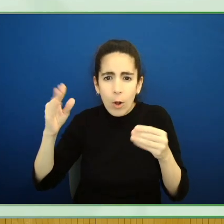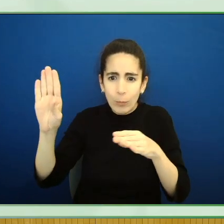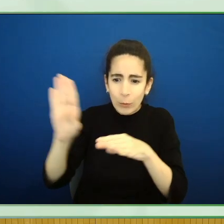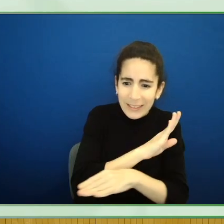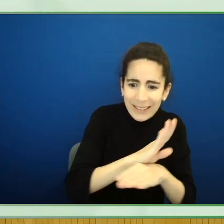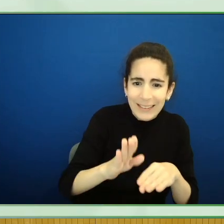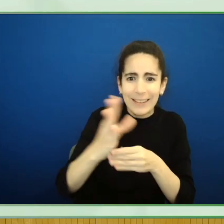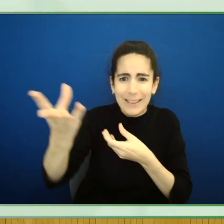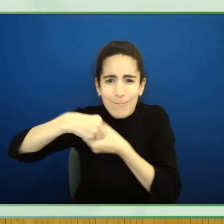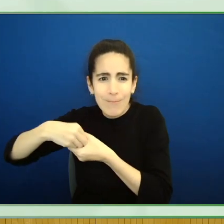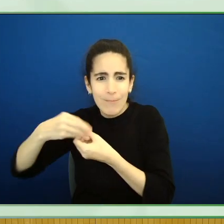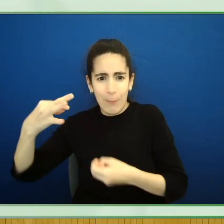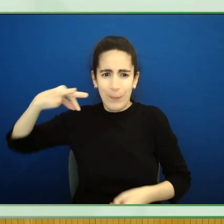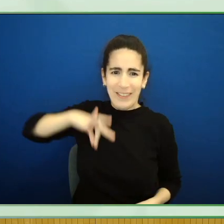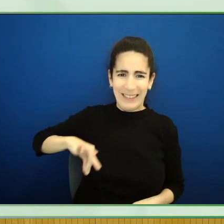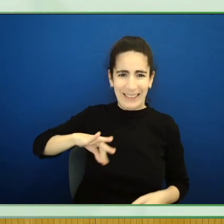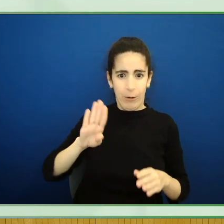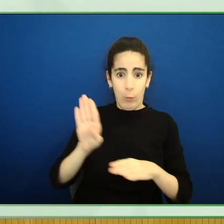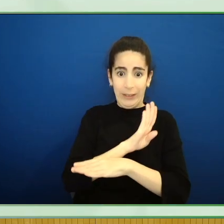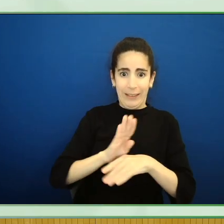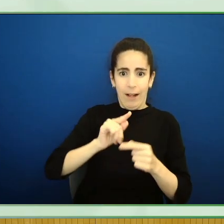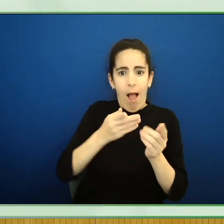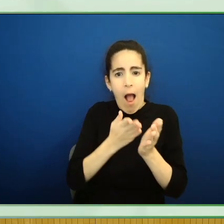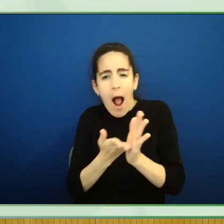That tends to make higher prices in our experience.